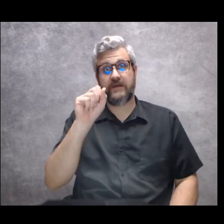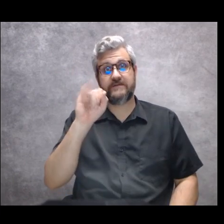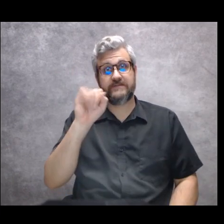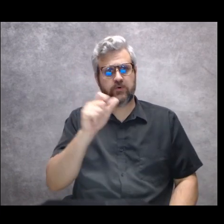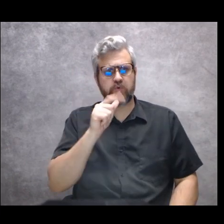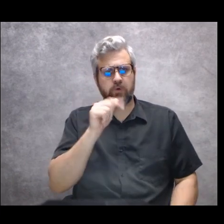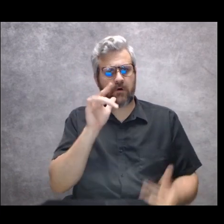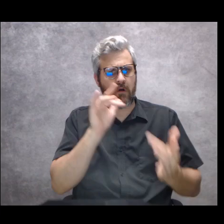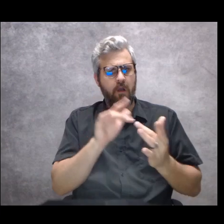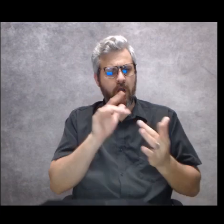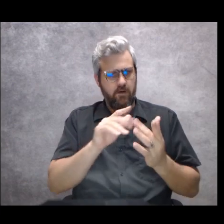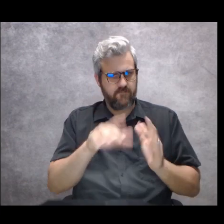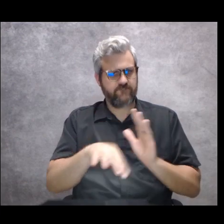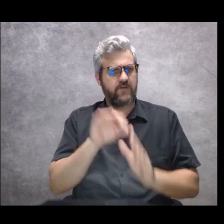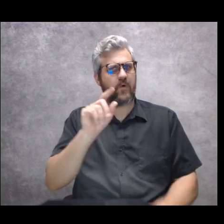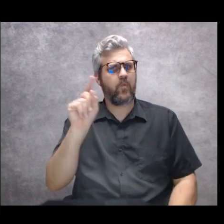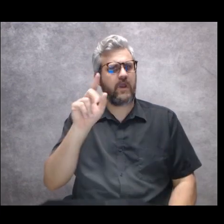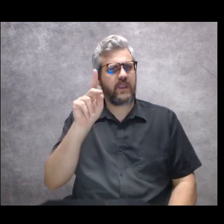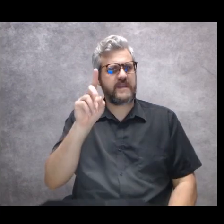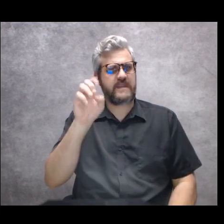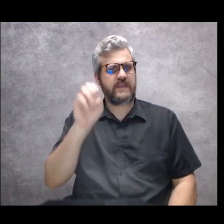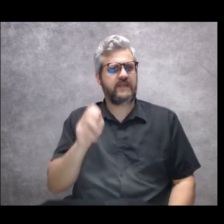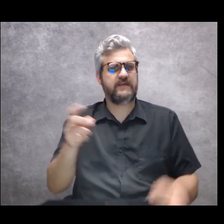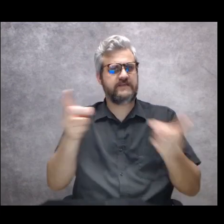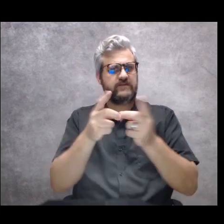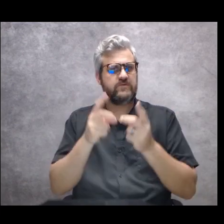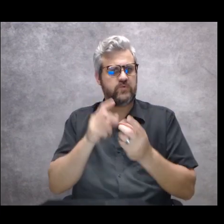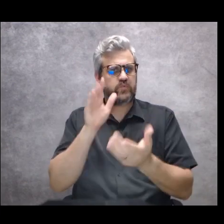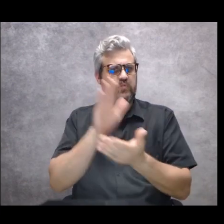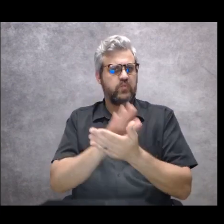KDE District and School Open House directory.